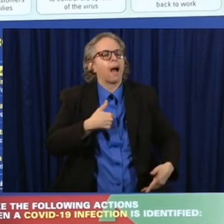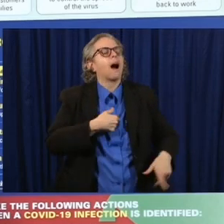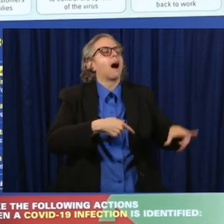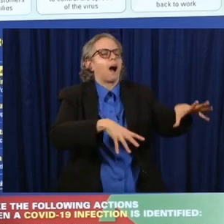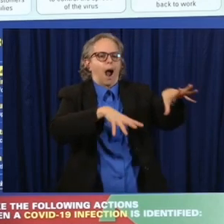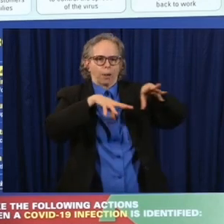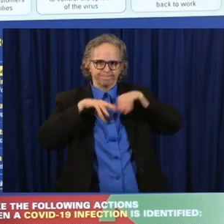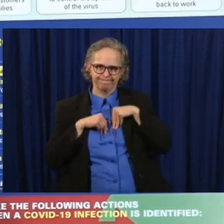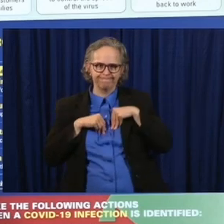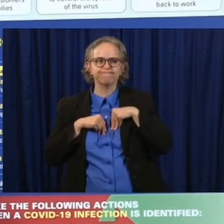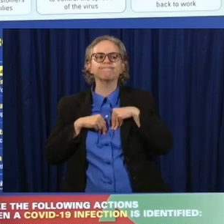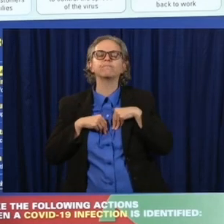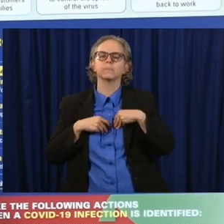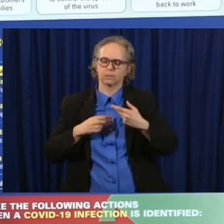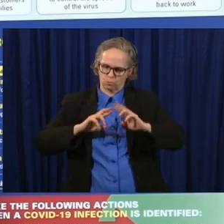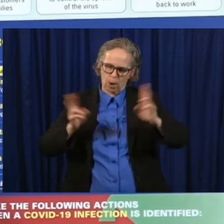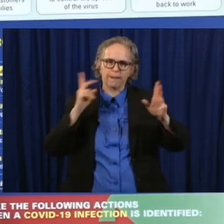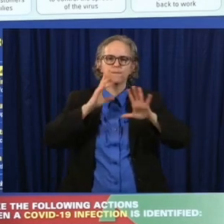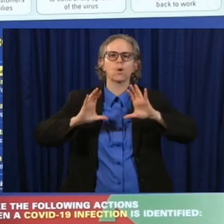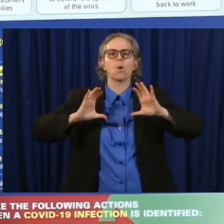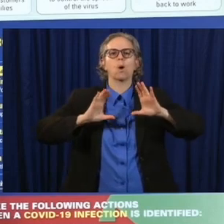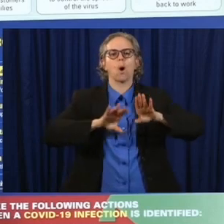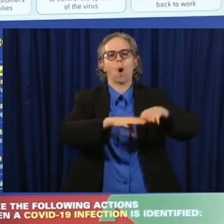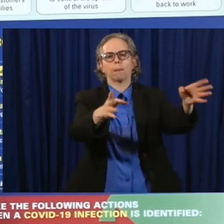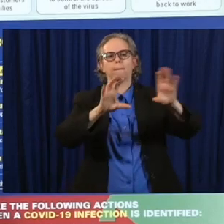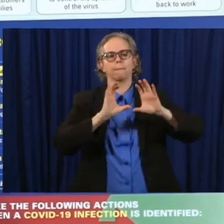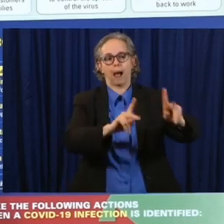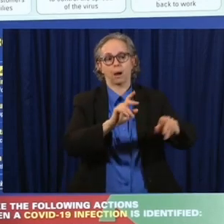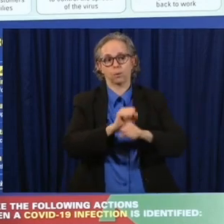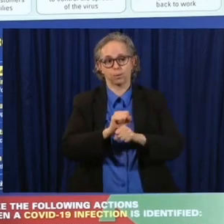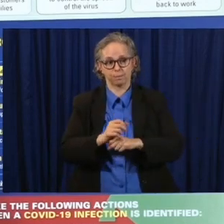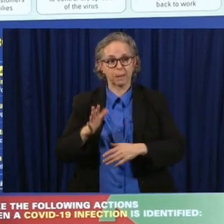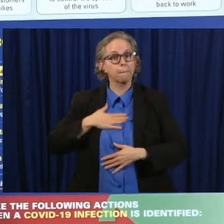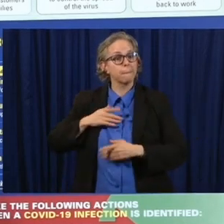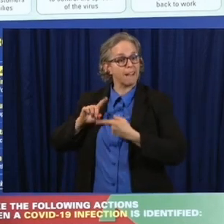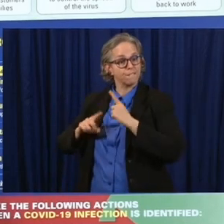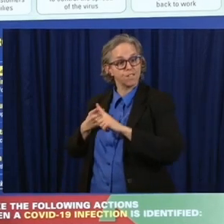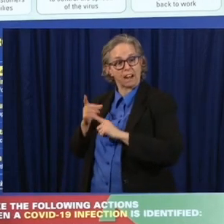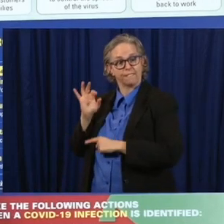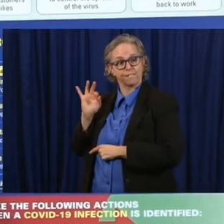to work. Because my friend Frank Sullivan told me a couple hours ago when I was talking to